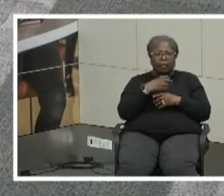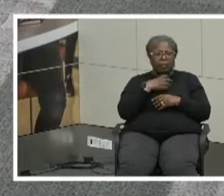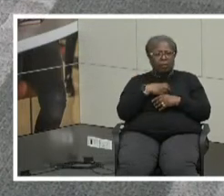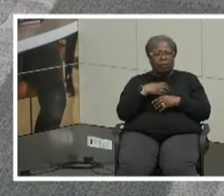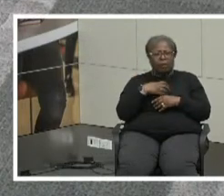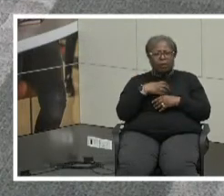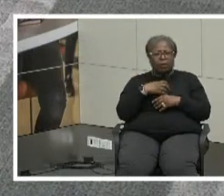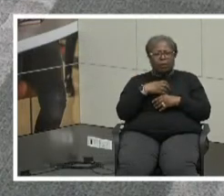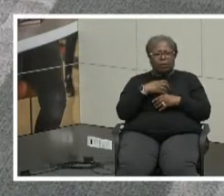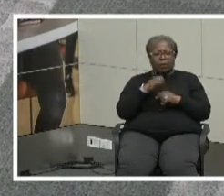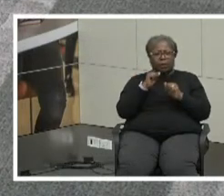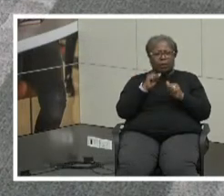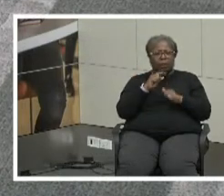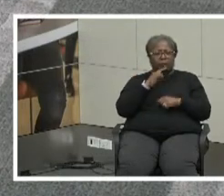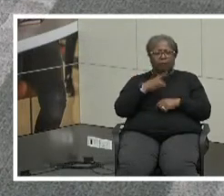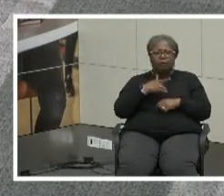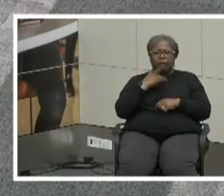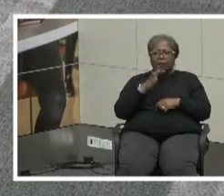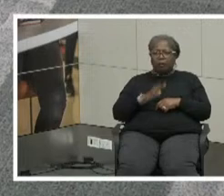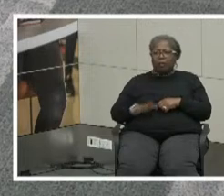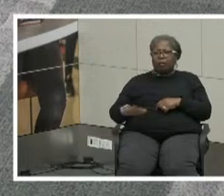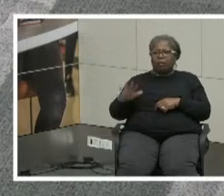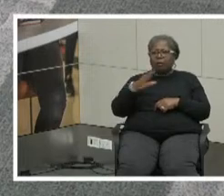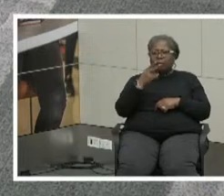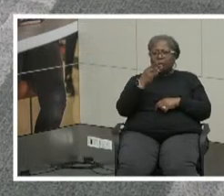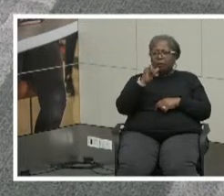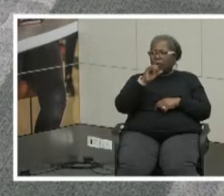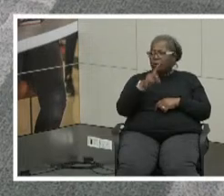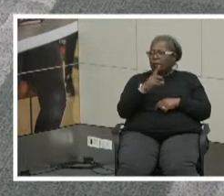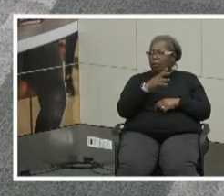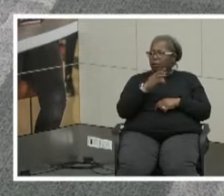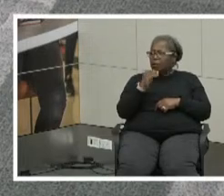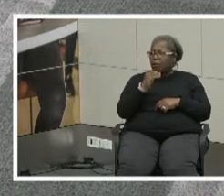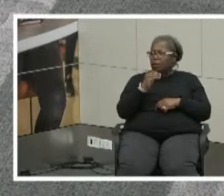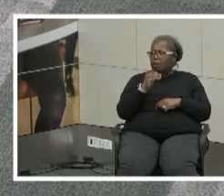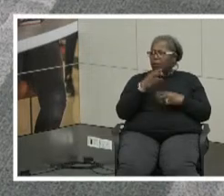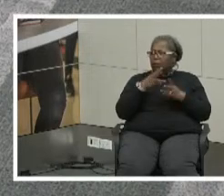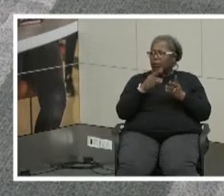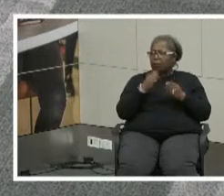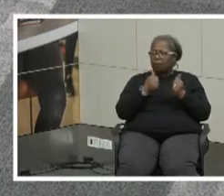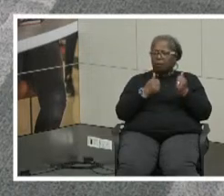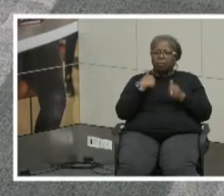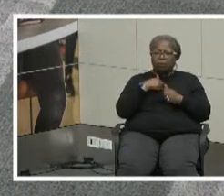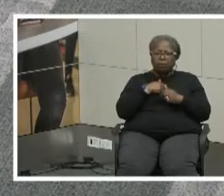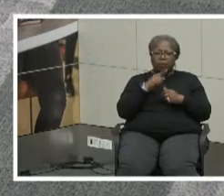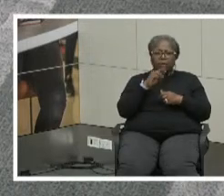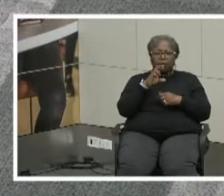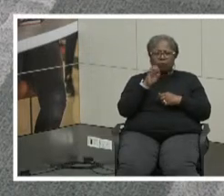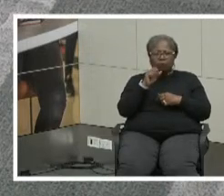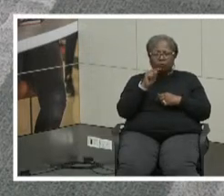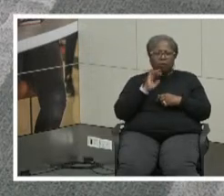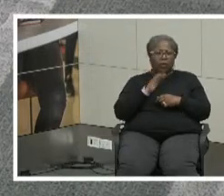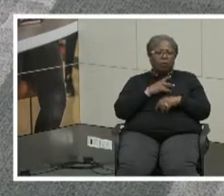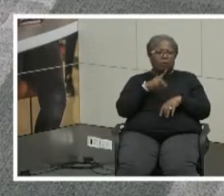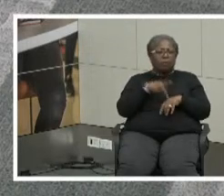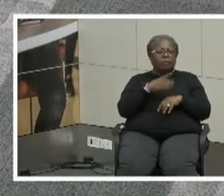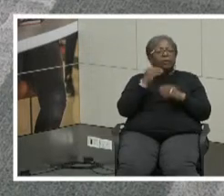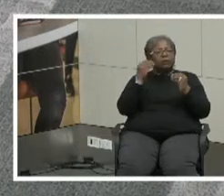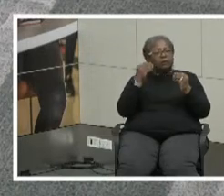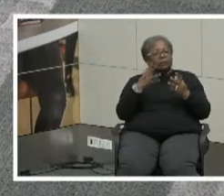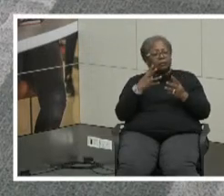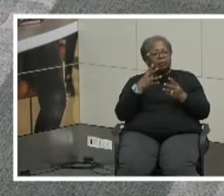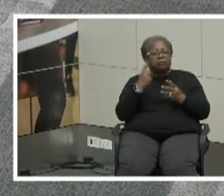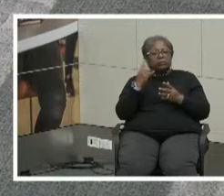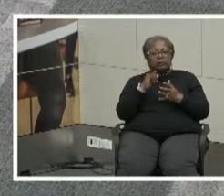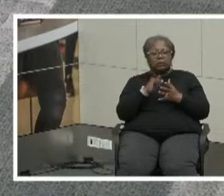Grace and courtesy could be felt throughout HISD and in the way in which we treat our principles and our teachers it's